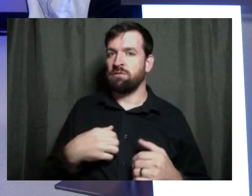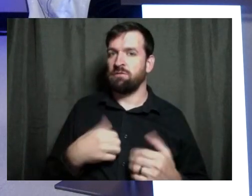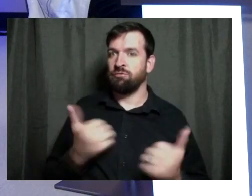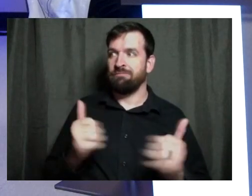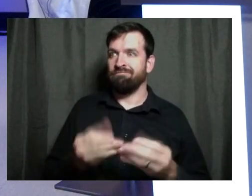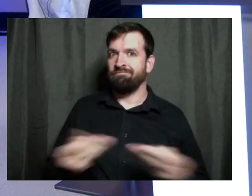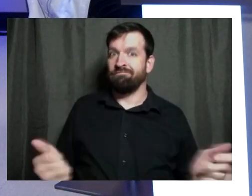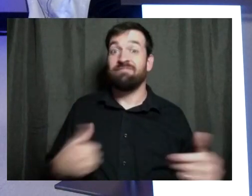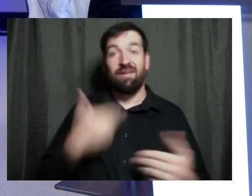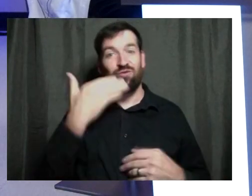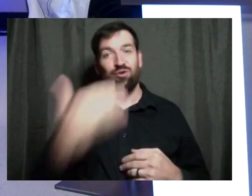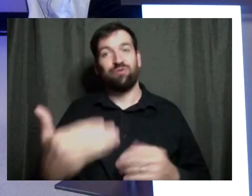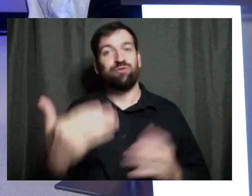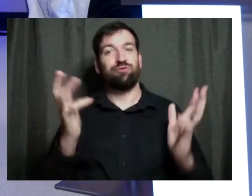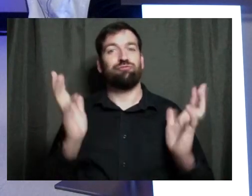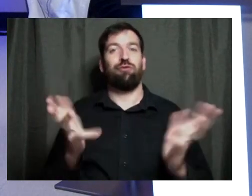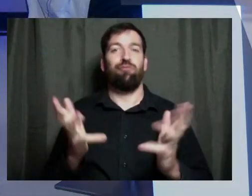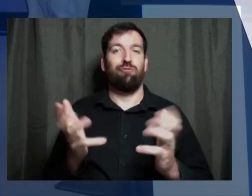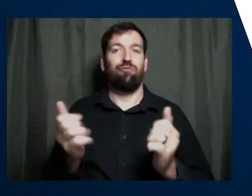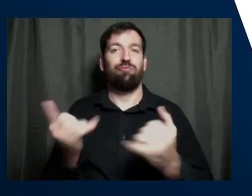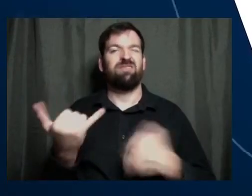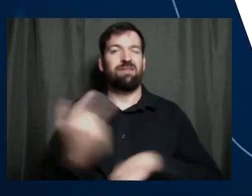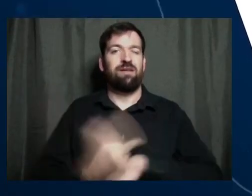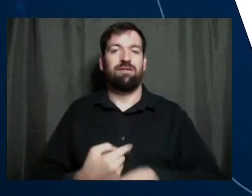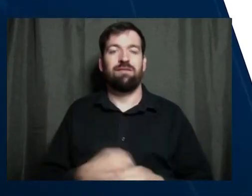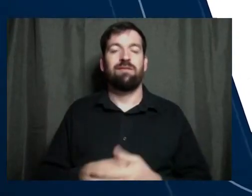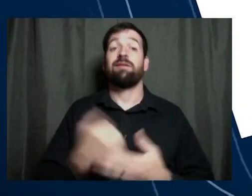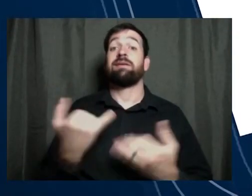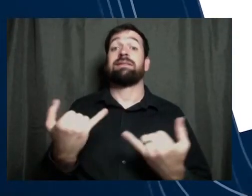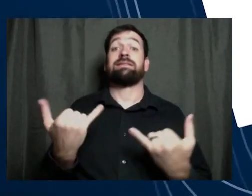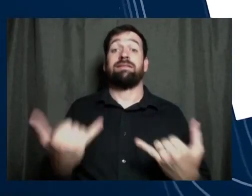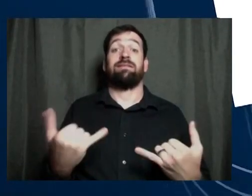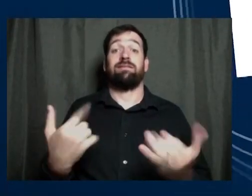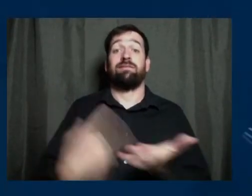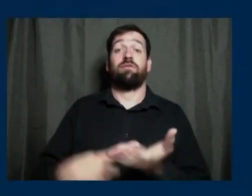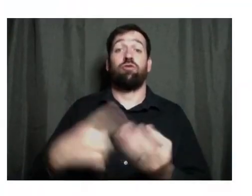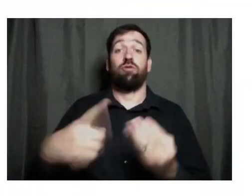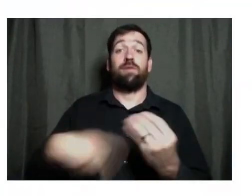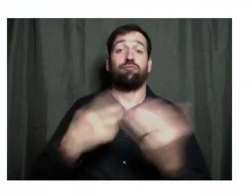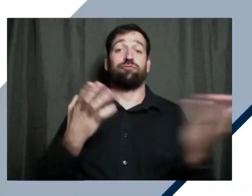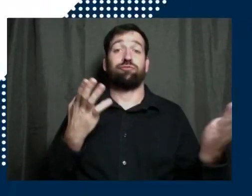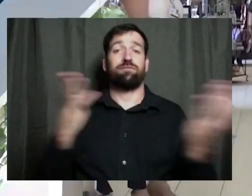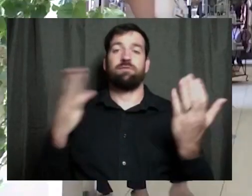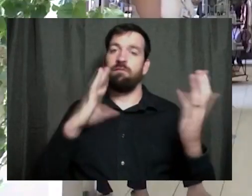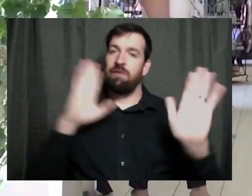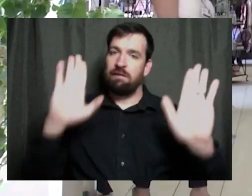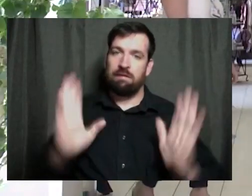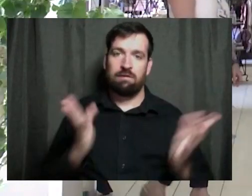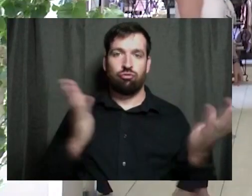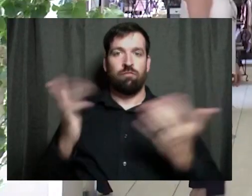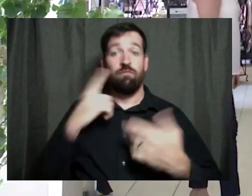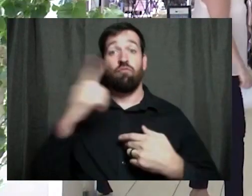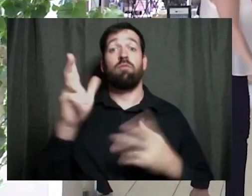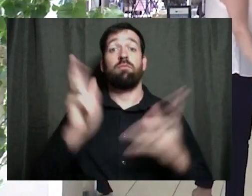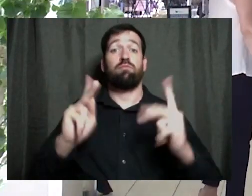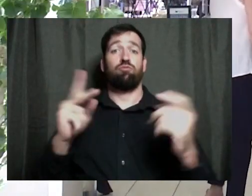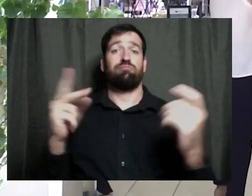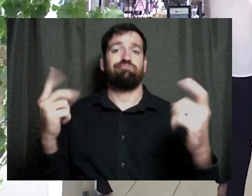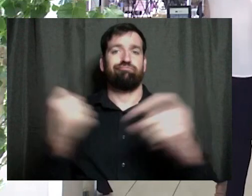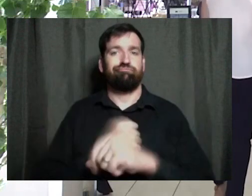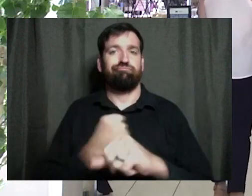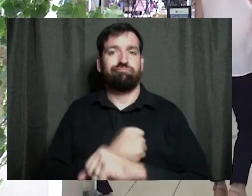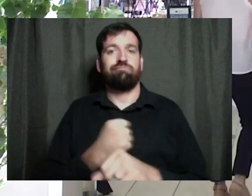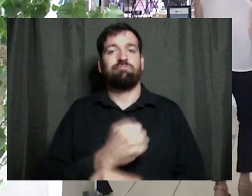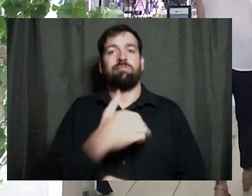show today to take our minds off of it. Today we are talking about services, some fantastic services for those battling breast cancer. We're going to take you live